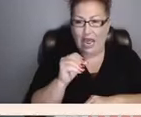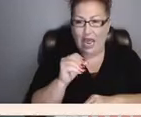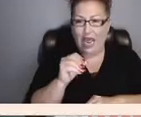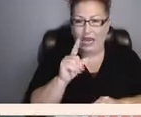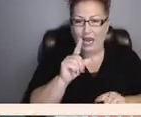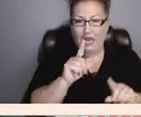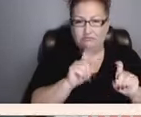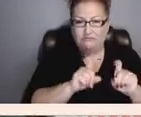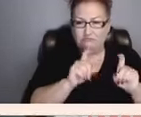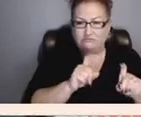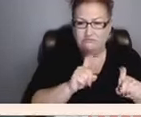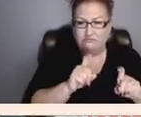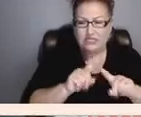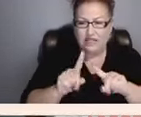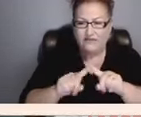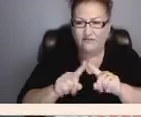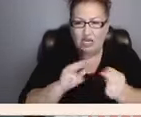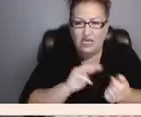scientists.